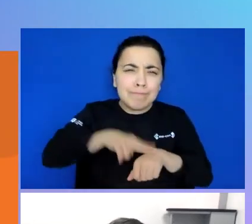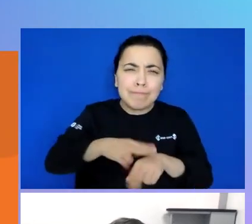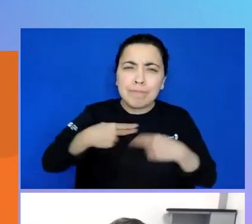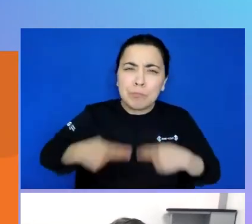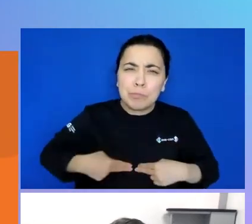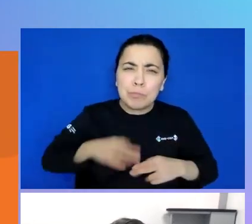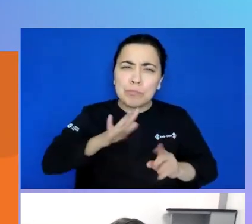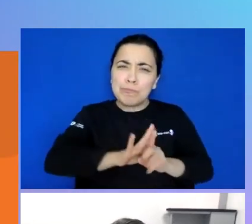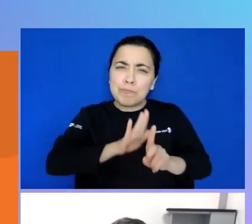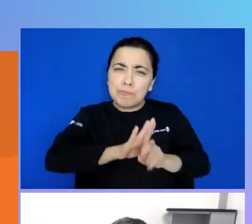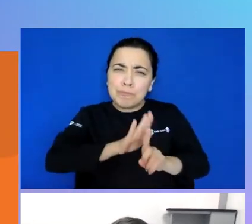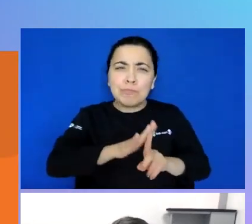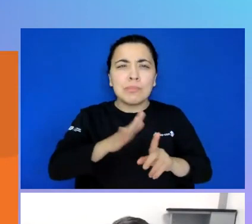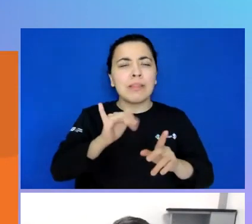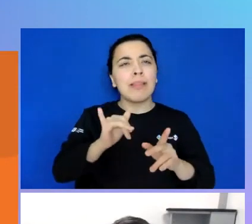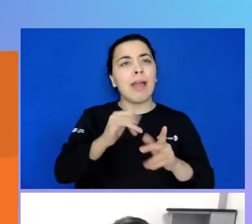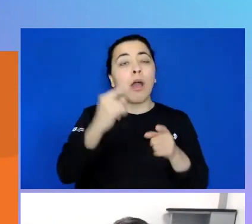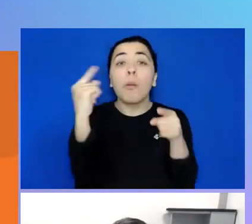constructively.